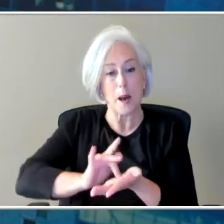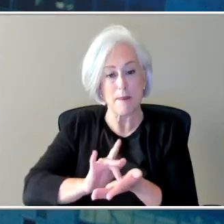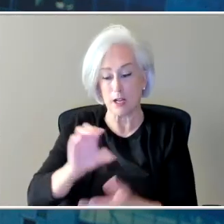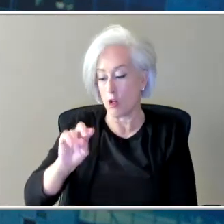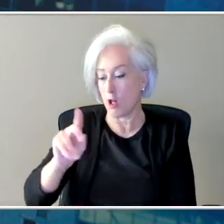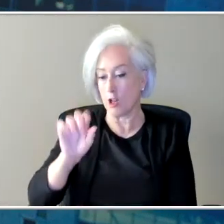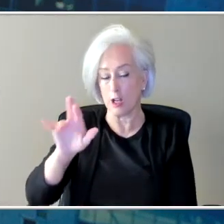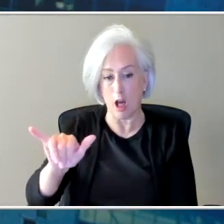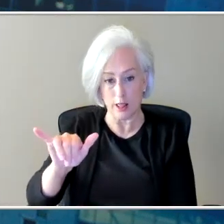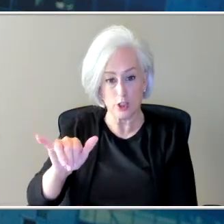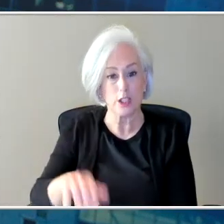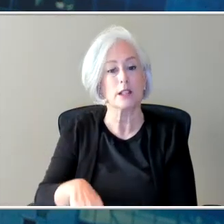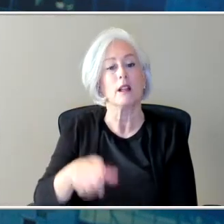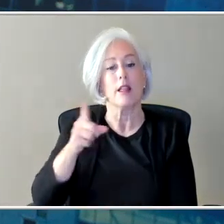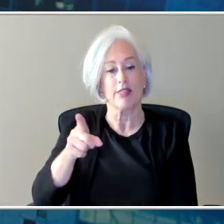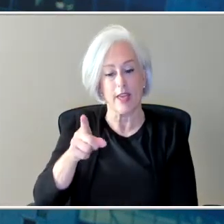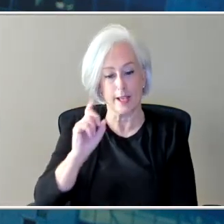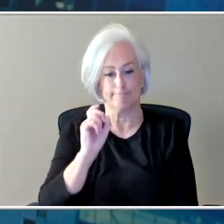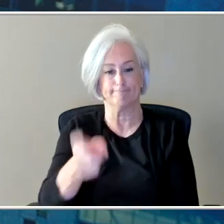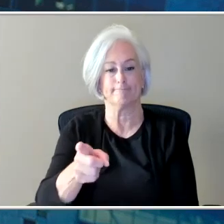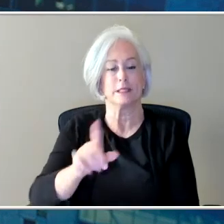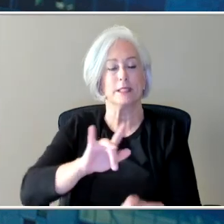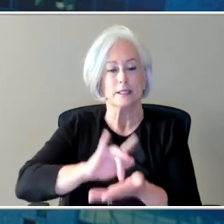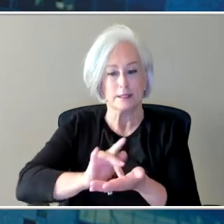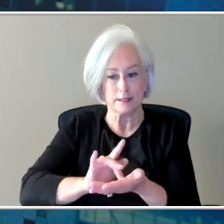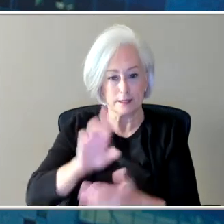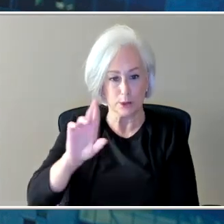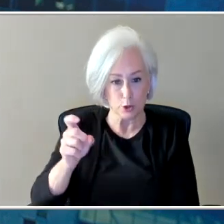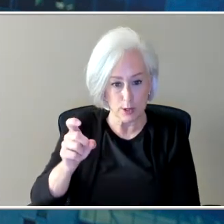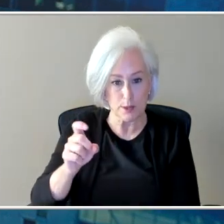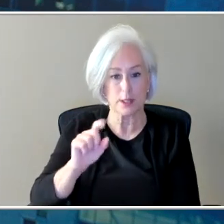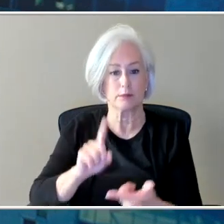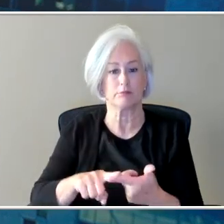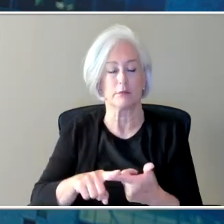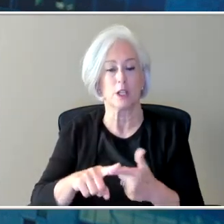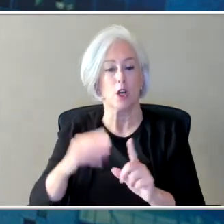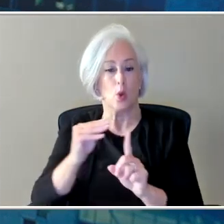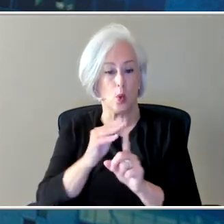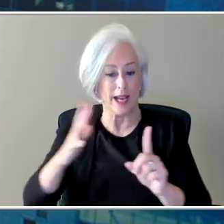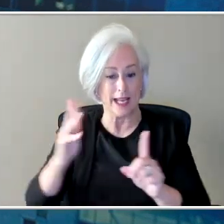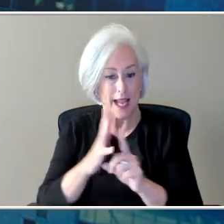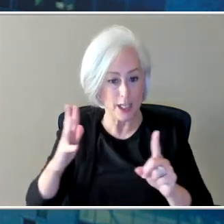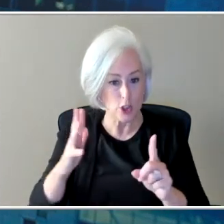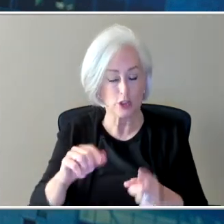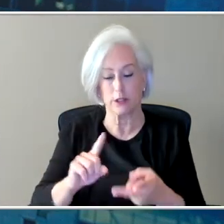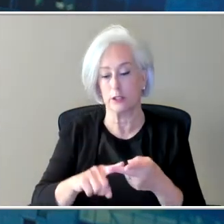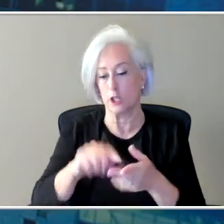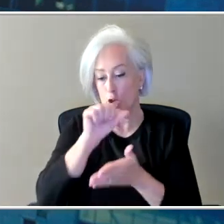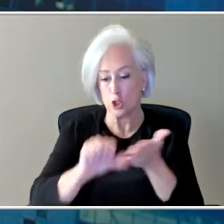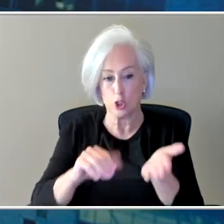or immunotherapy, a surgeon, a radiation oncologist, and then even other specialties like